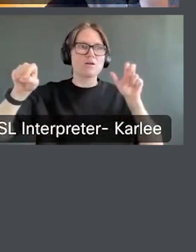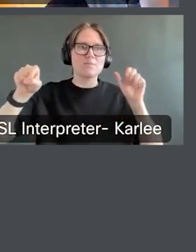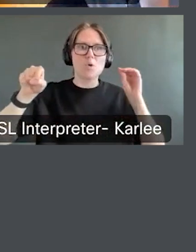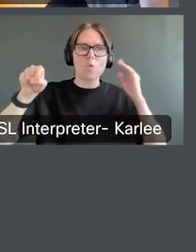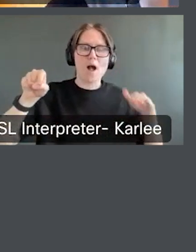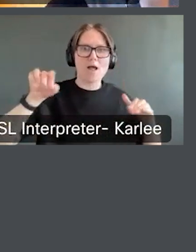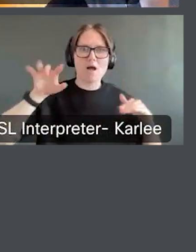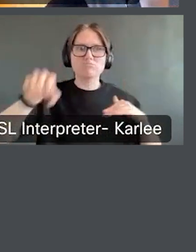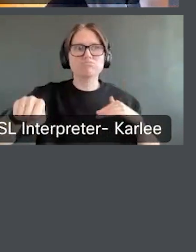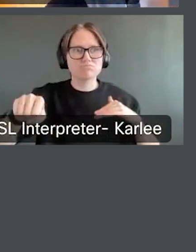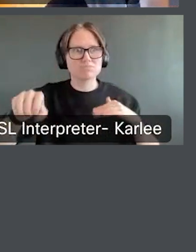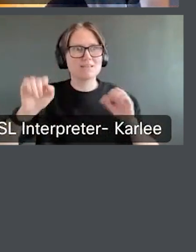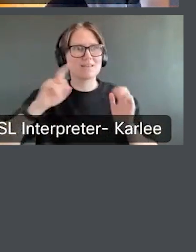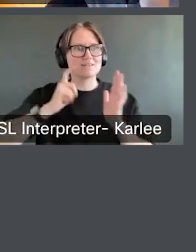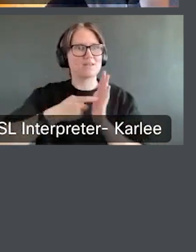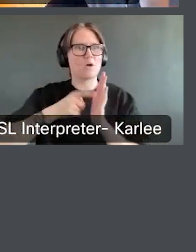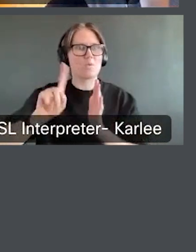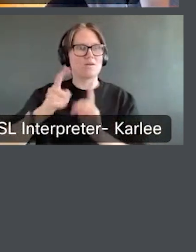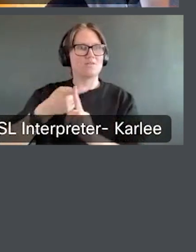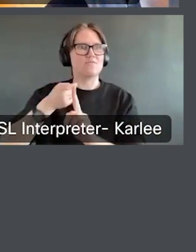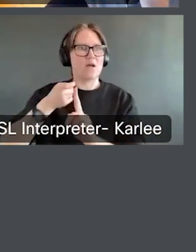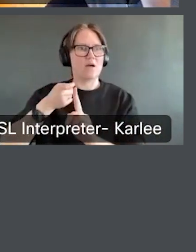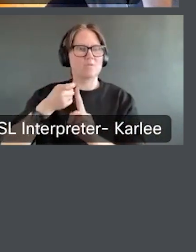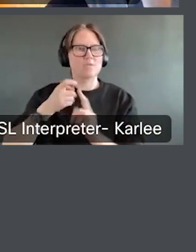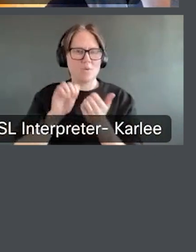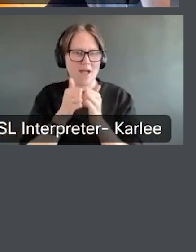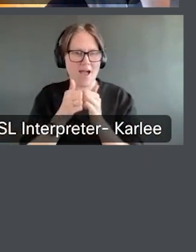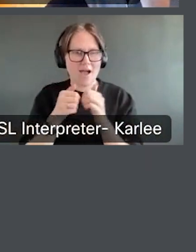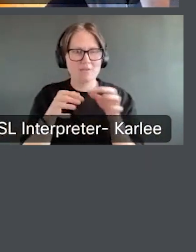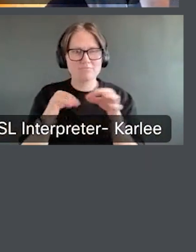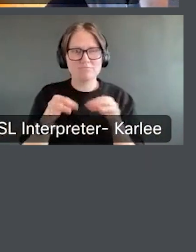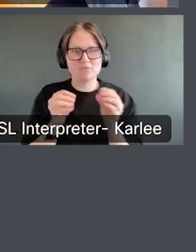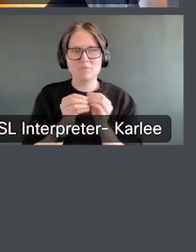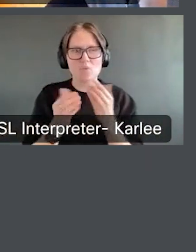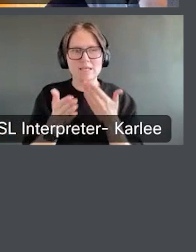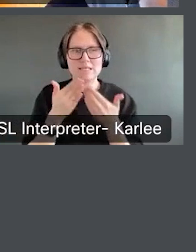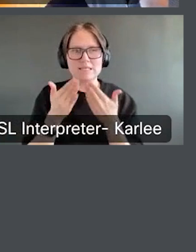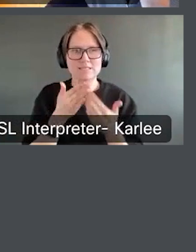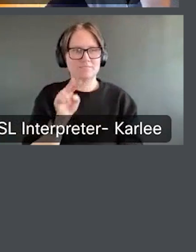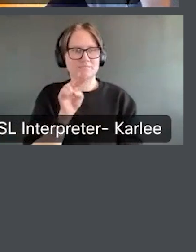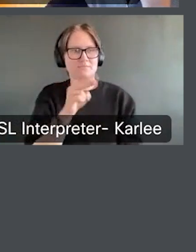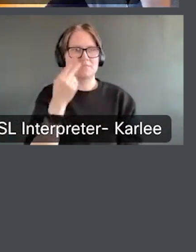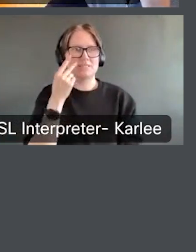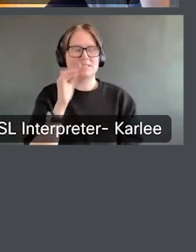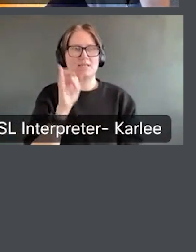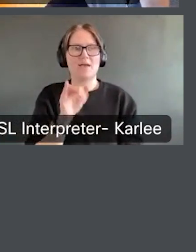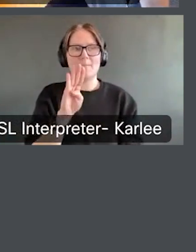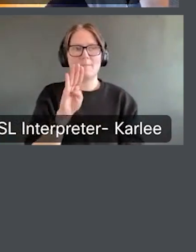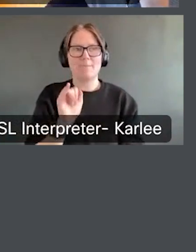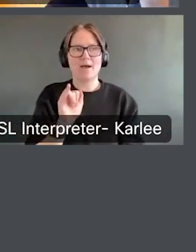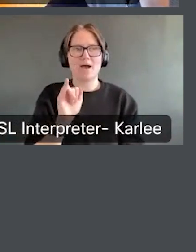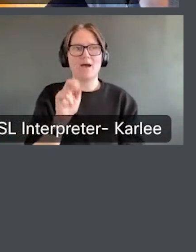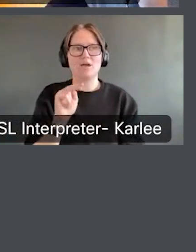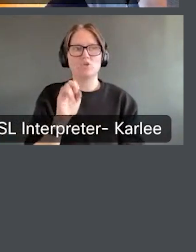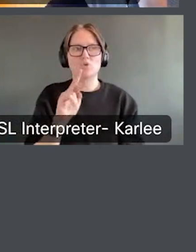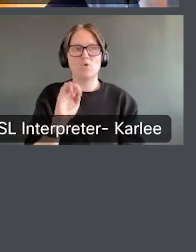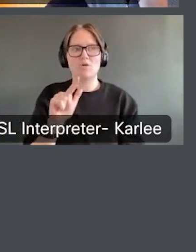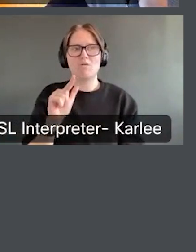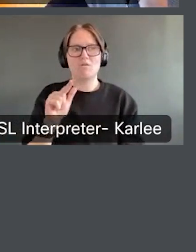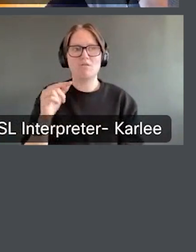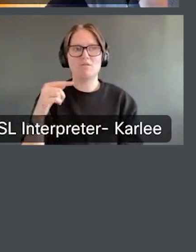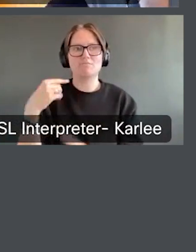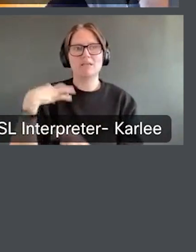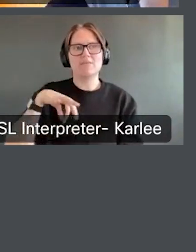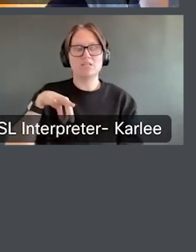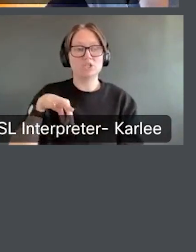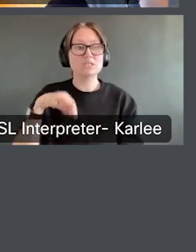easily is to look at this binaural advantage, where if you have a loudspeaker, as you see on the left,